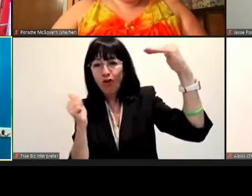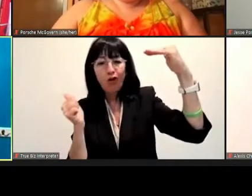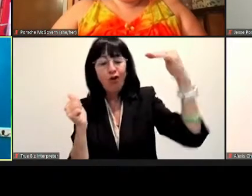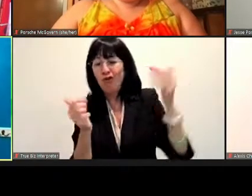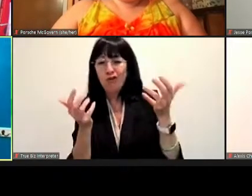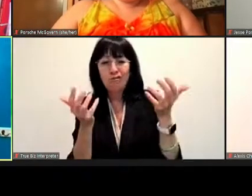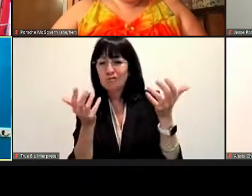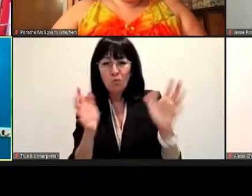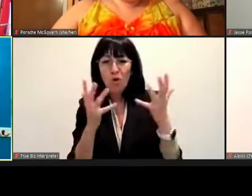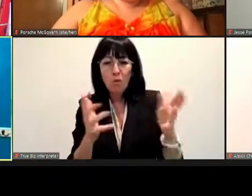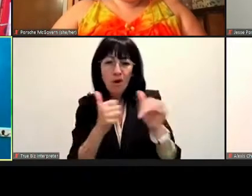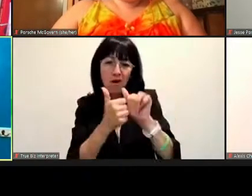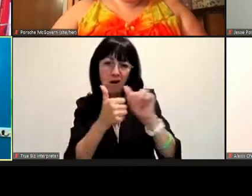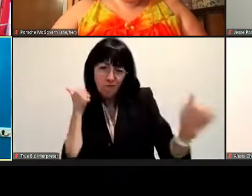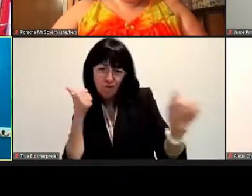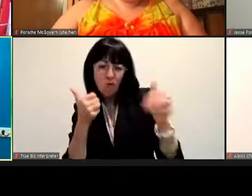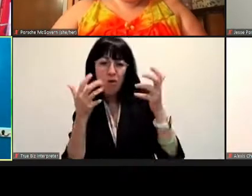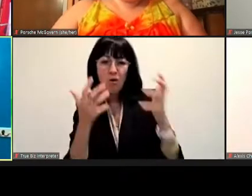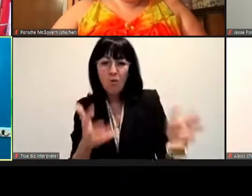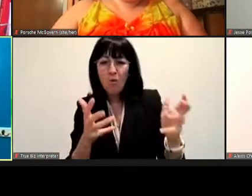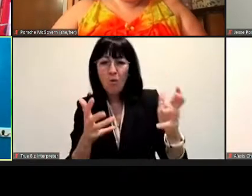like, oh no, don't call on me.